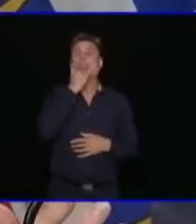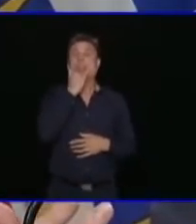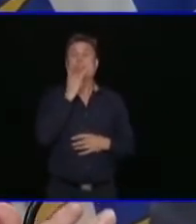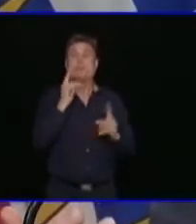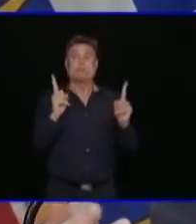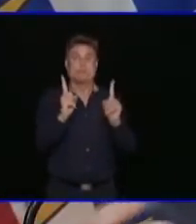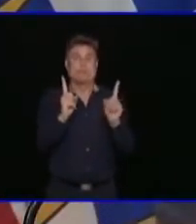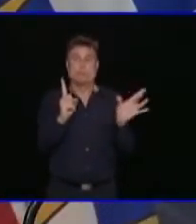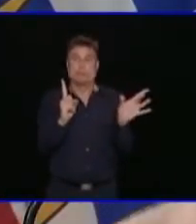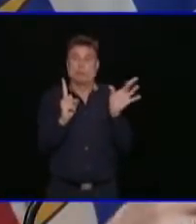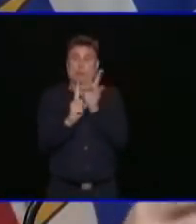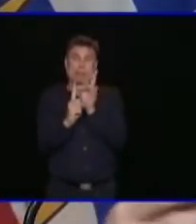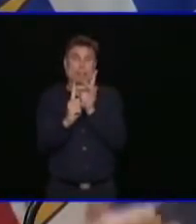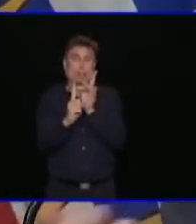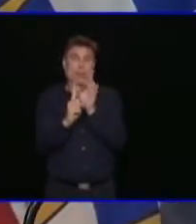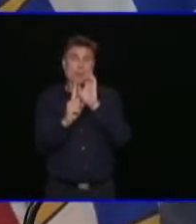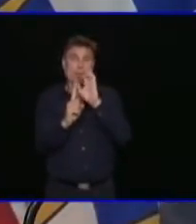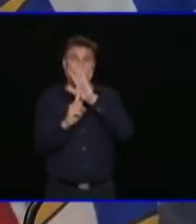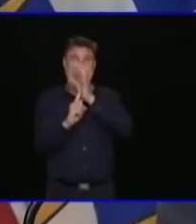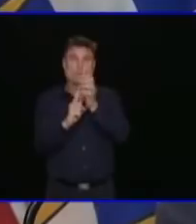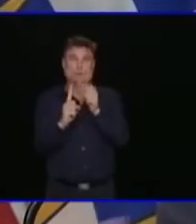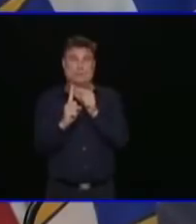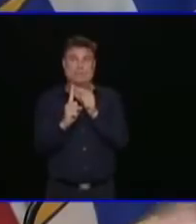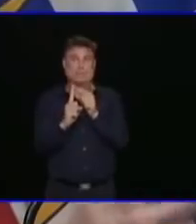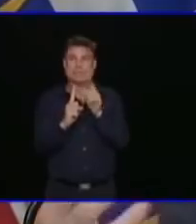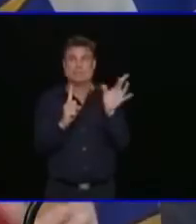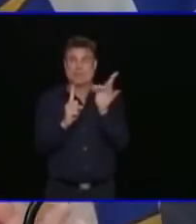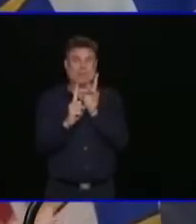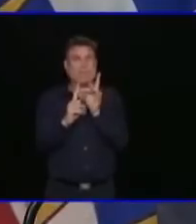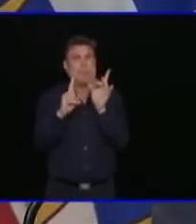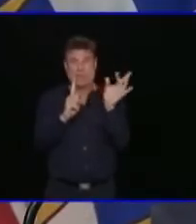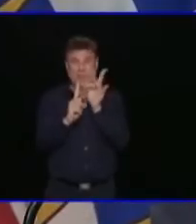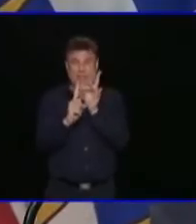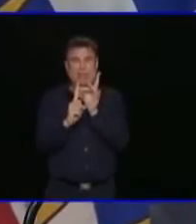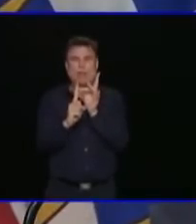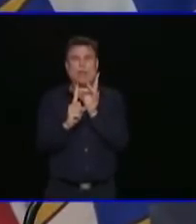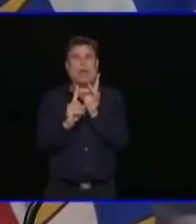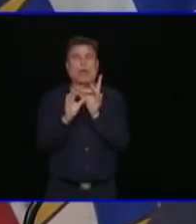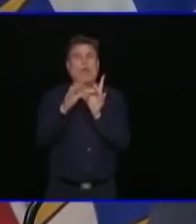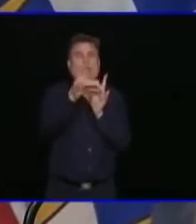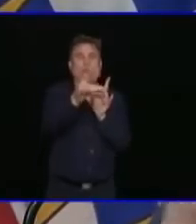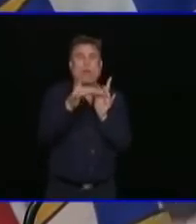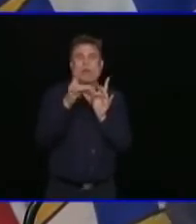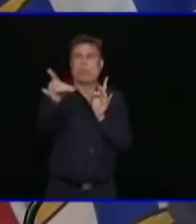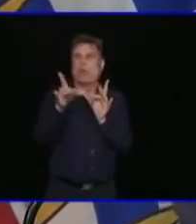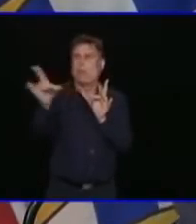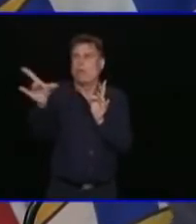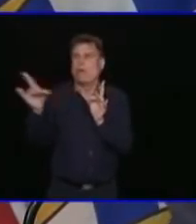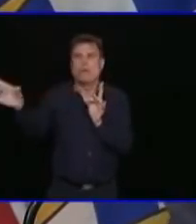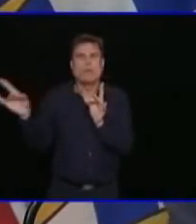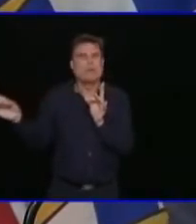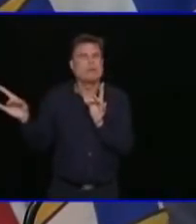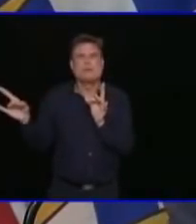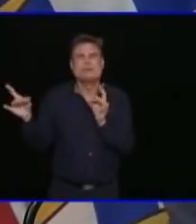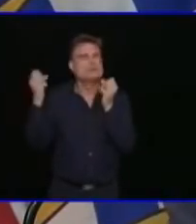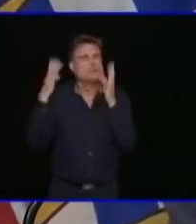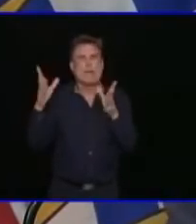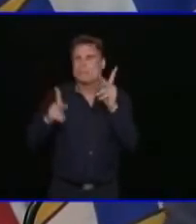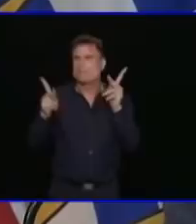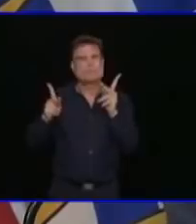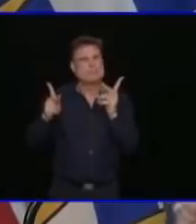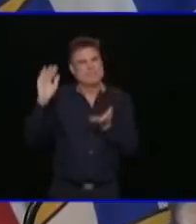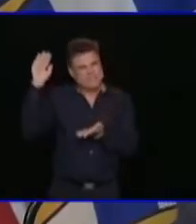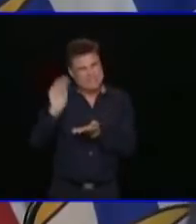from others so that if you do become ill, you won't spread it to anybody else. And that's how we get that reproductive number down